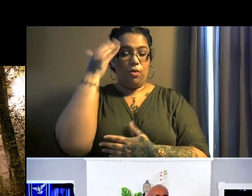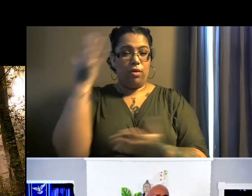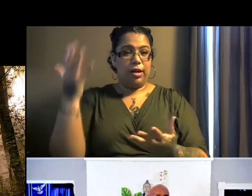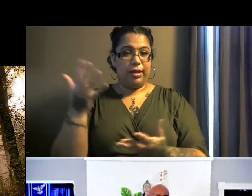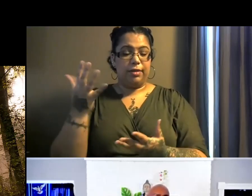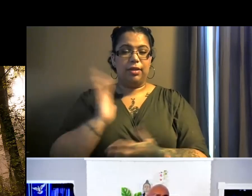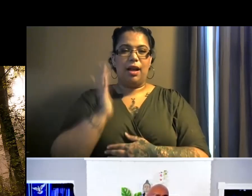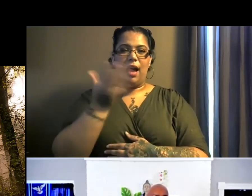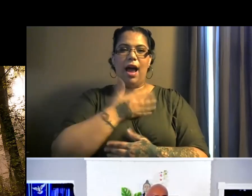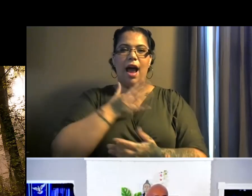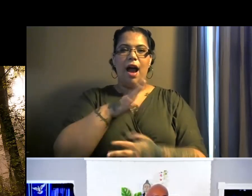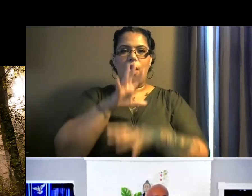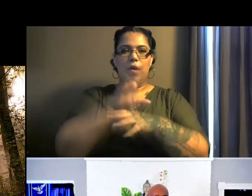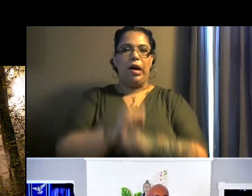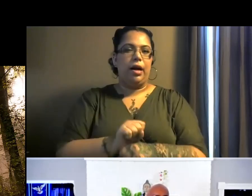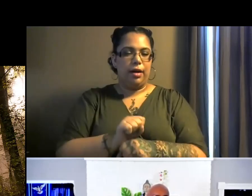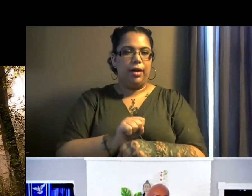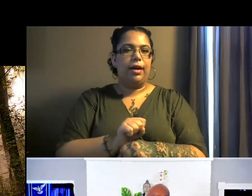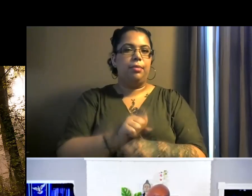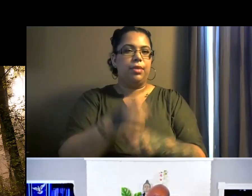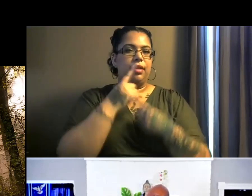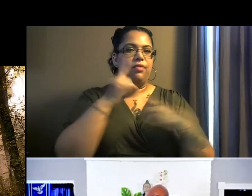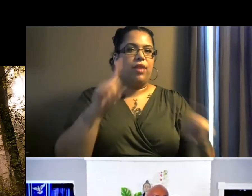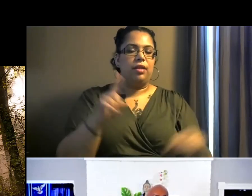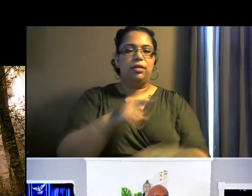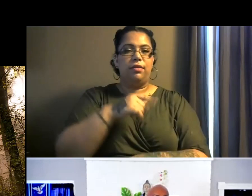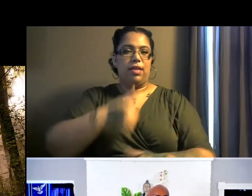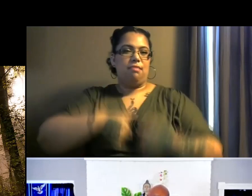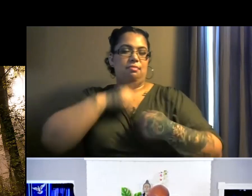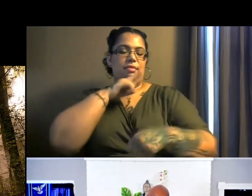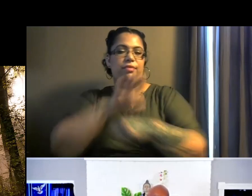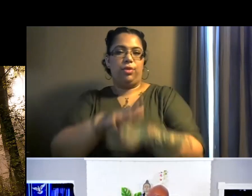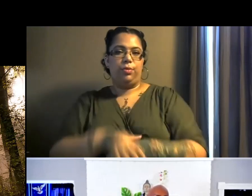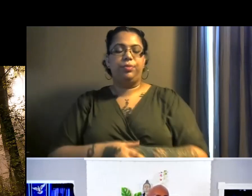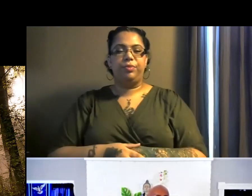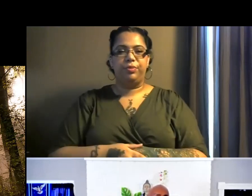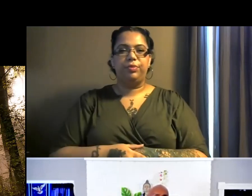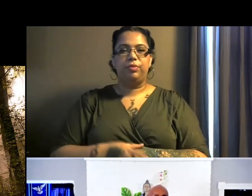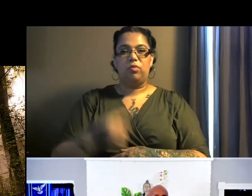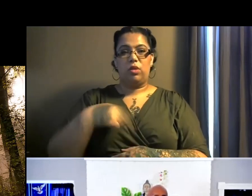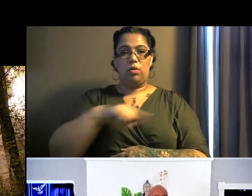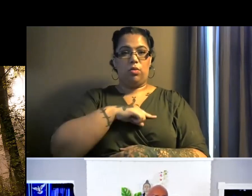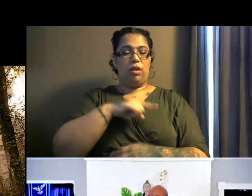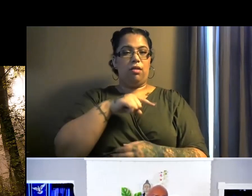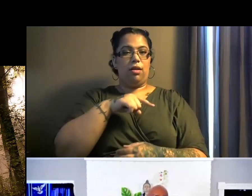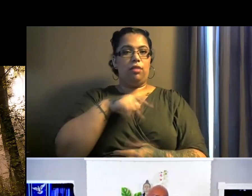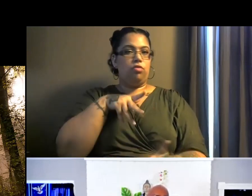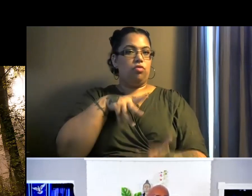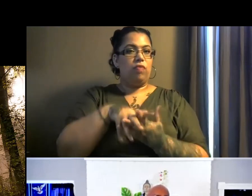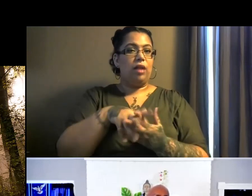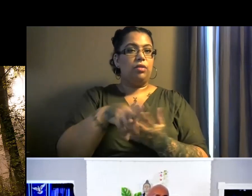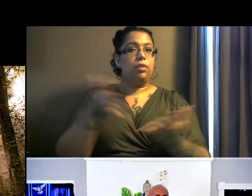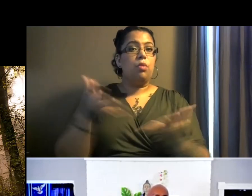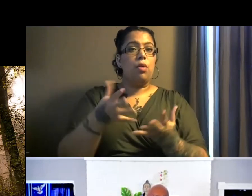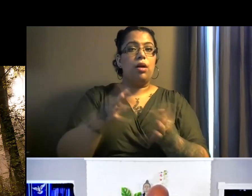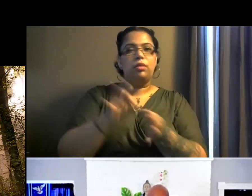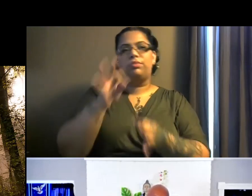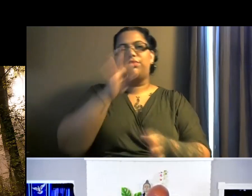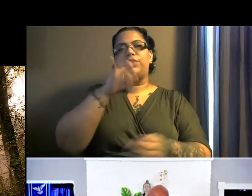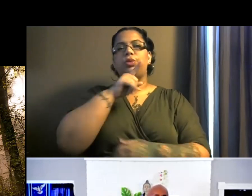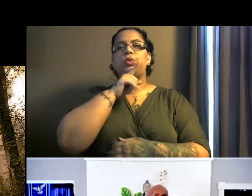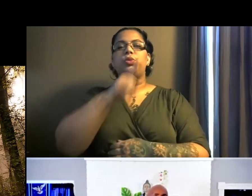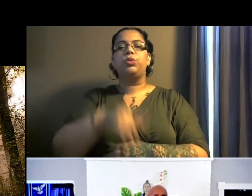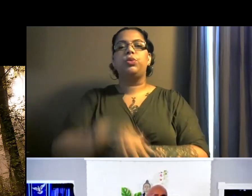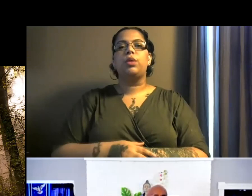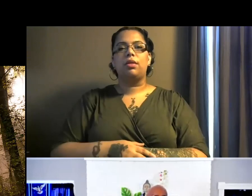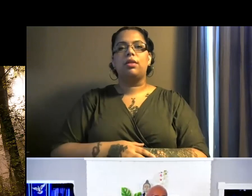our habits are effective and life affirming. We are grounded in spiritual truth. We are grounded